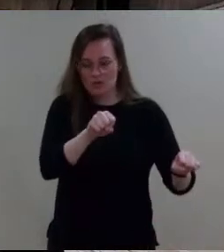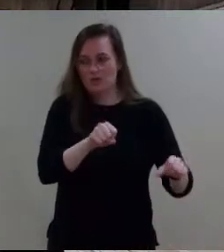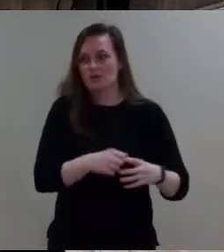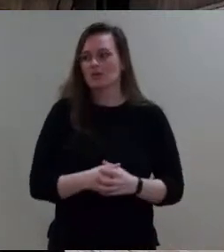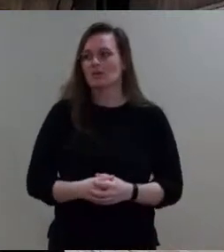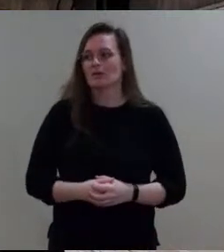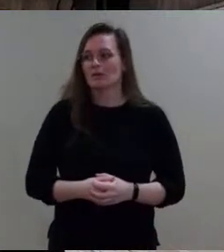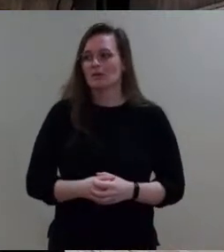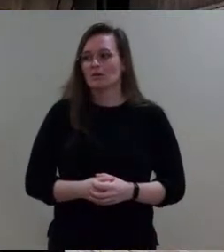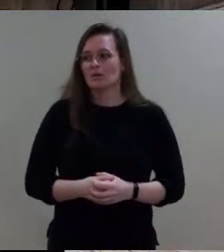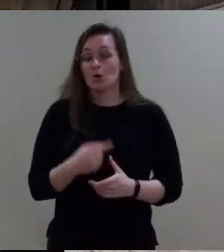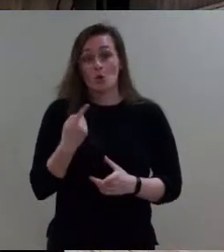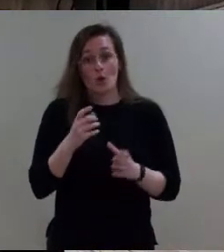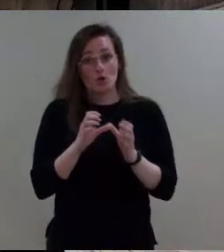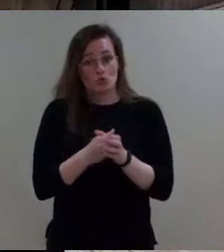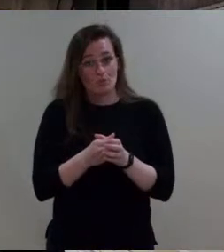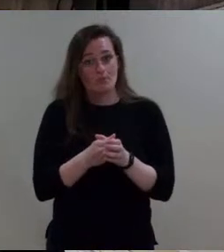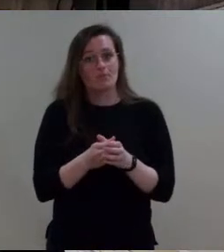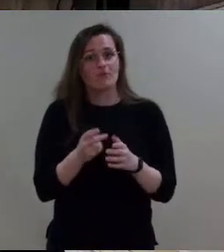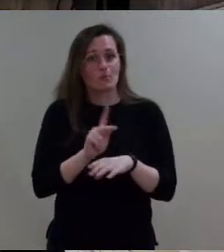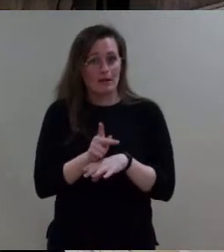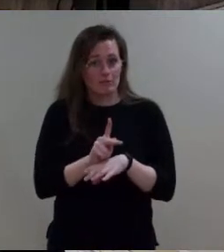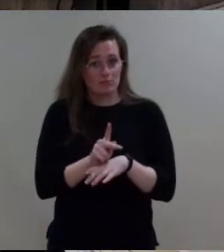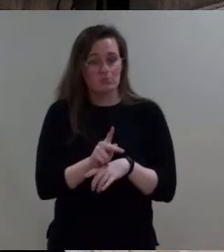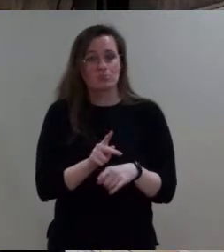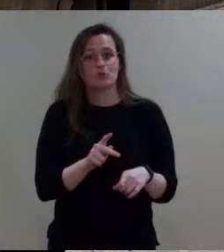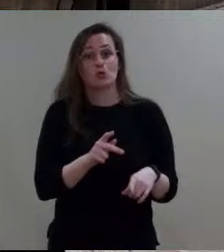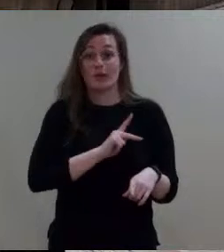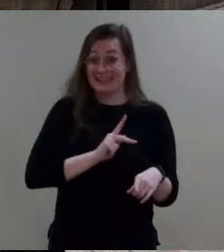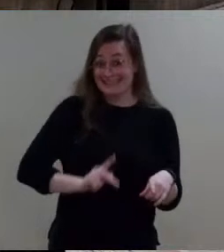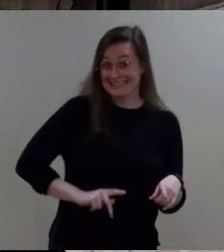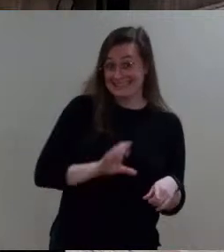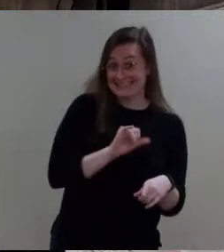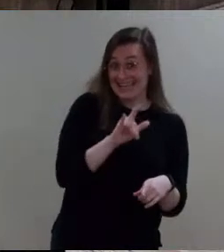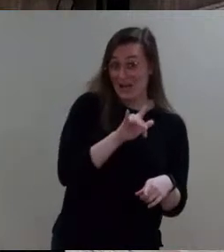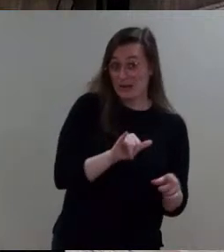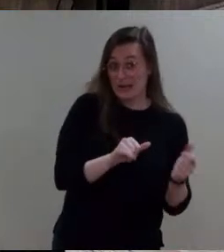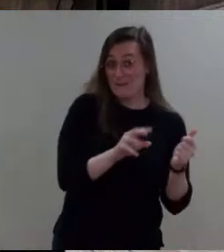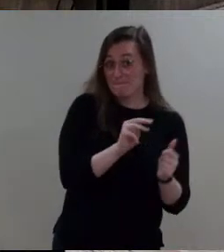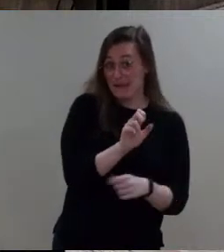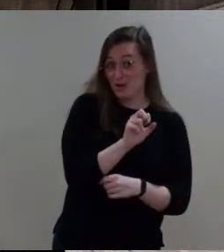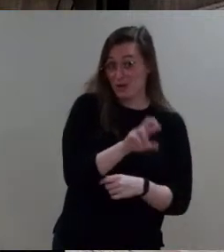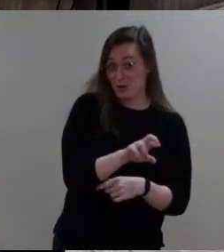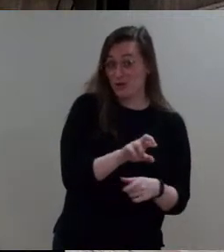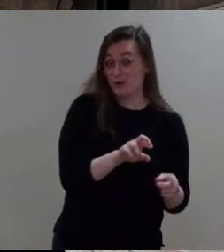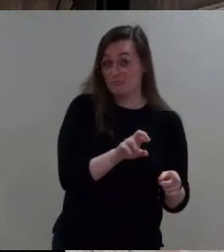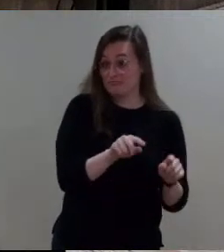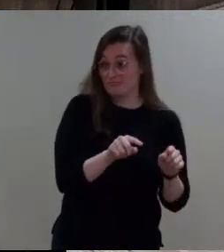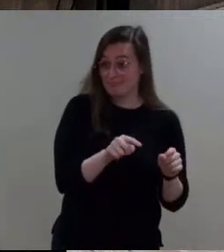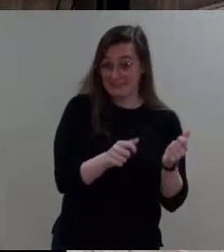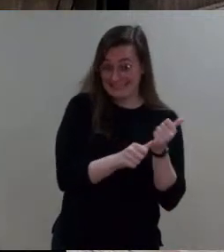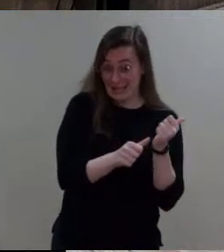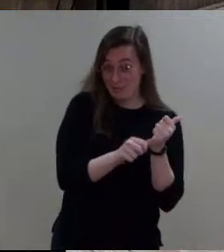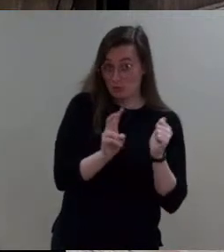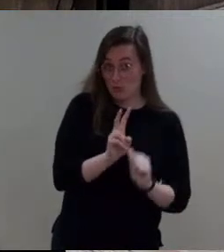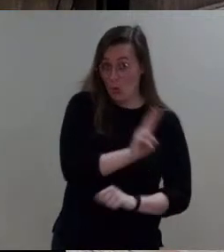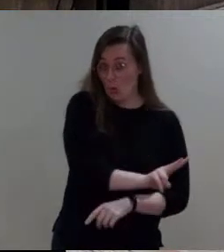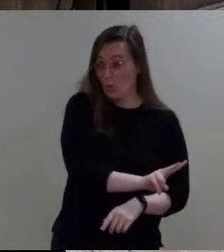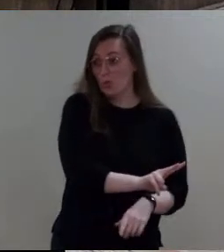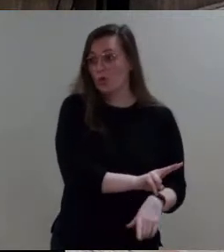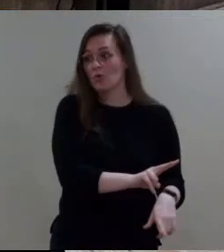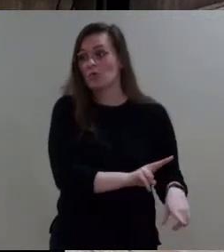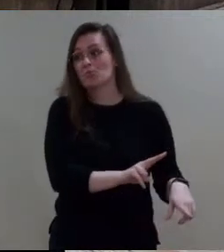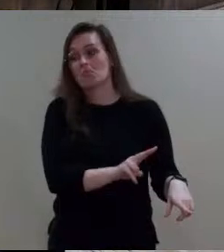conference. It was attended by the mayor and deputy mayor of Kings County, 2 economic development representatives from the Valley Wren,